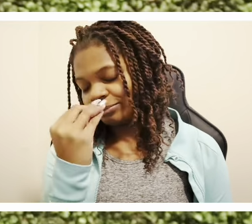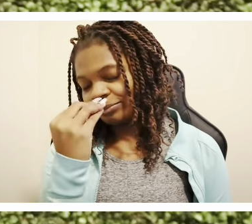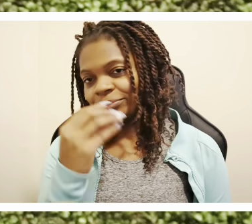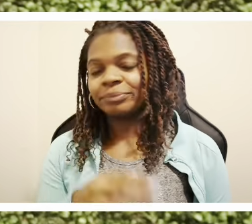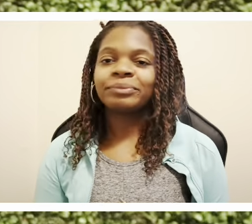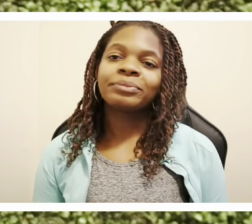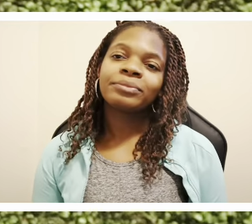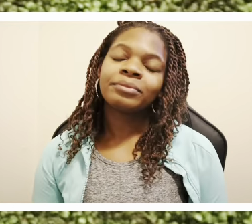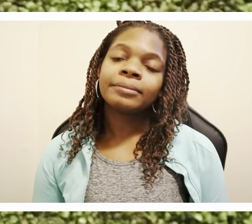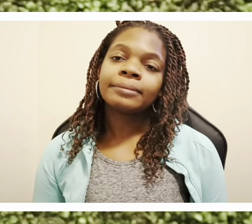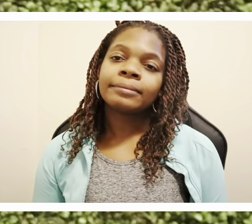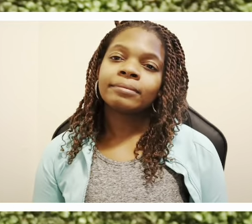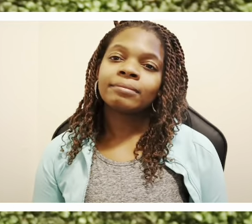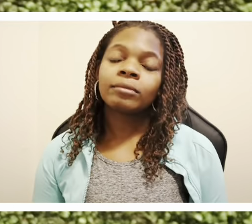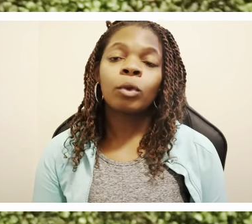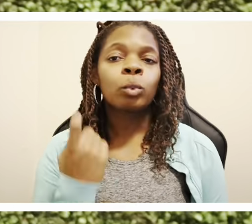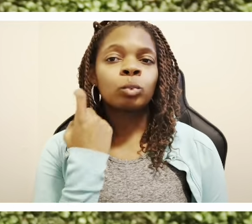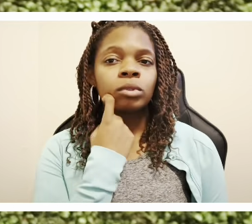on to sleep.